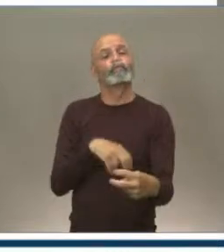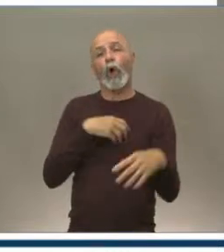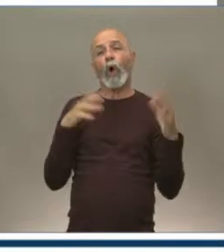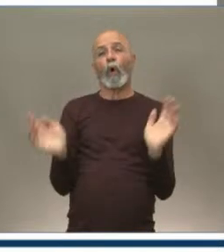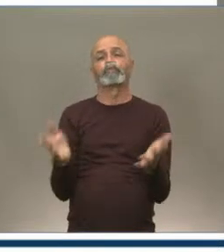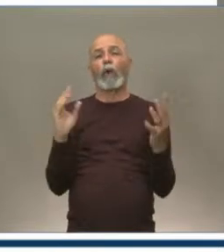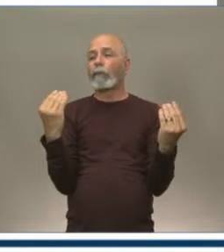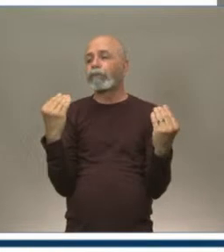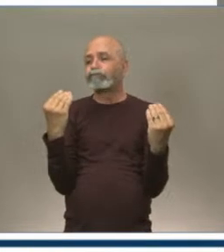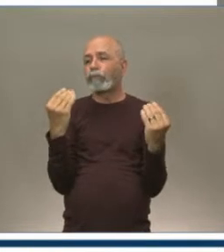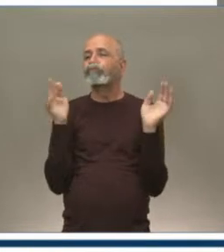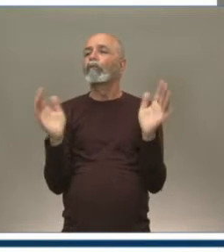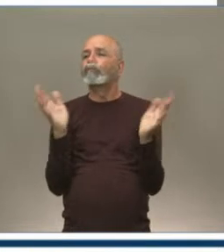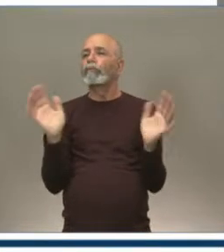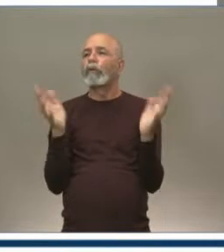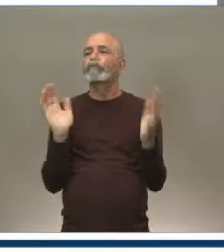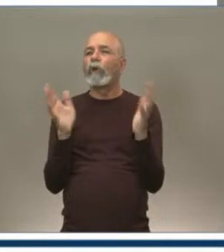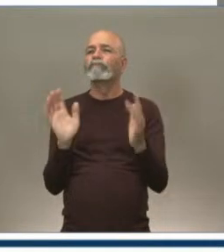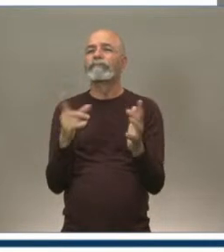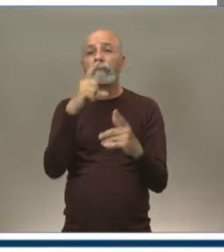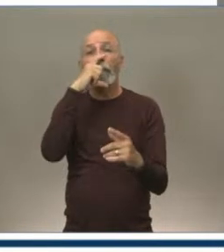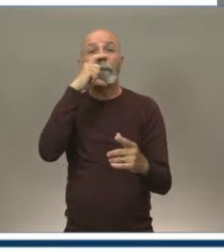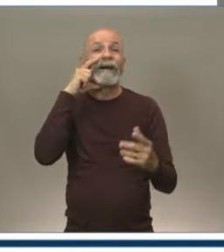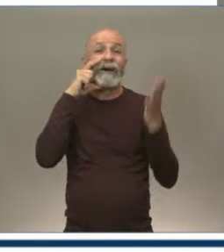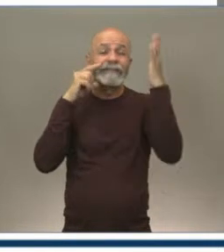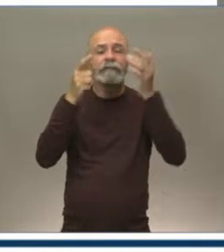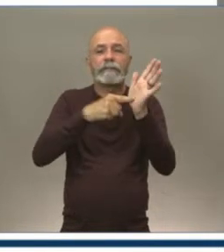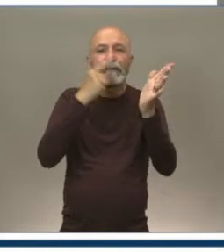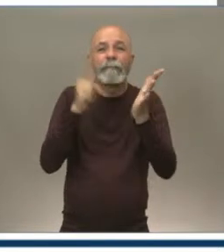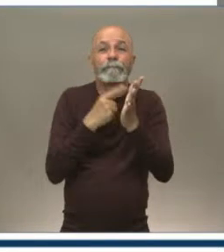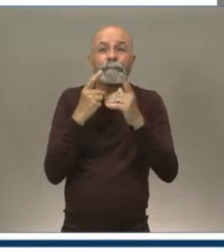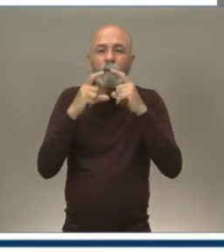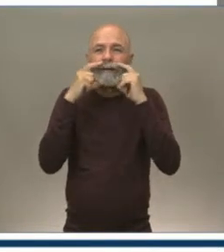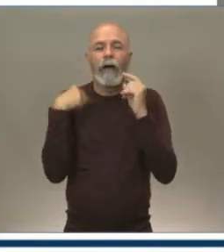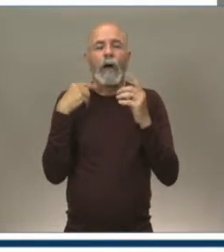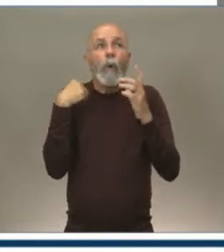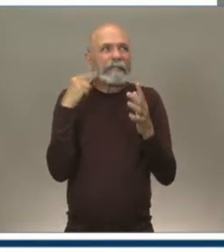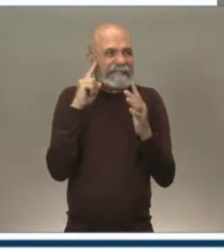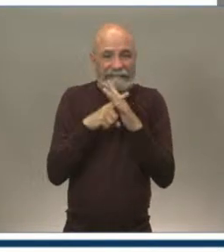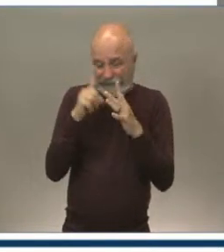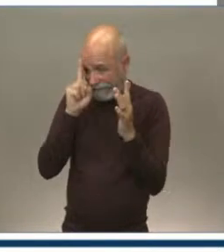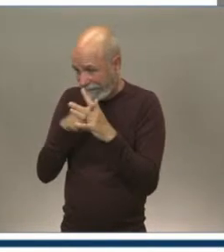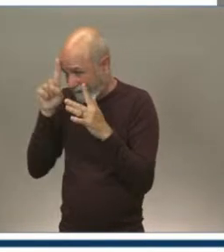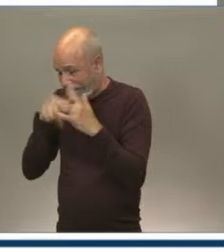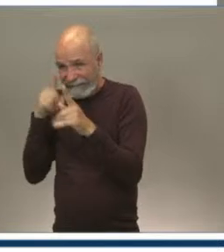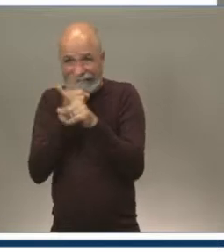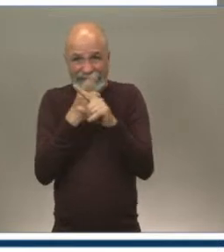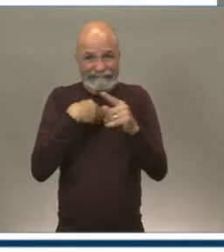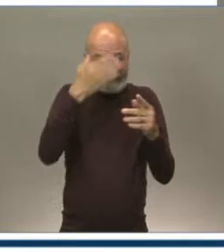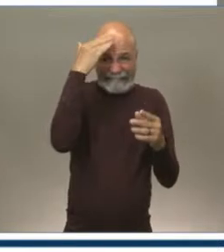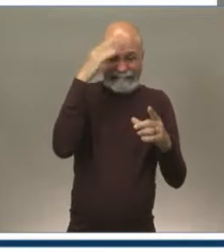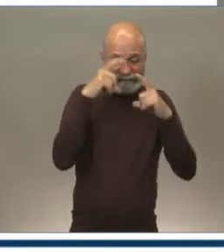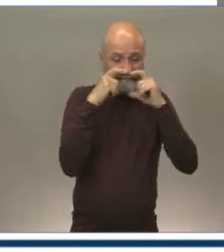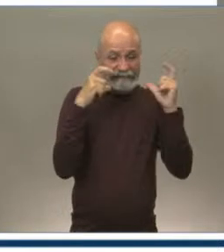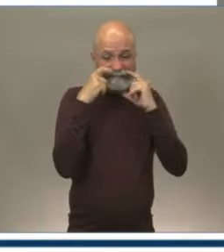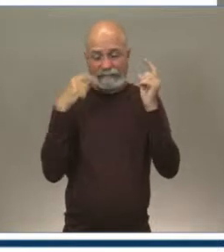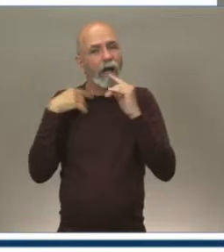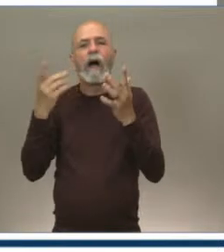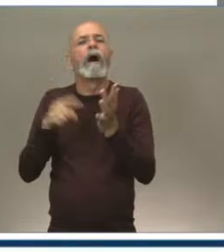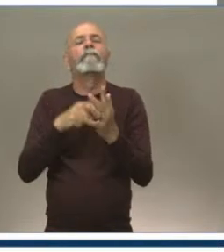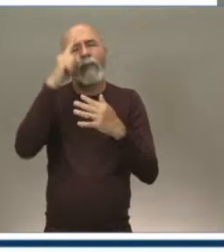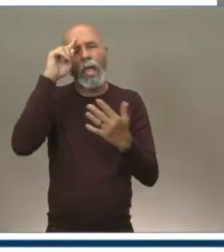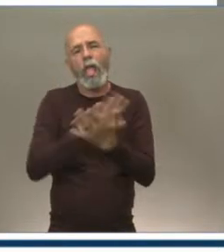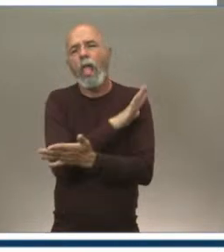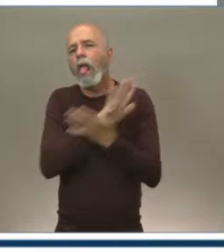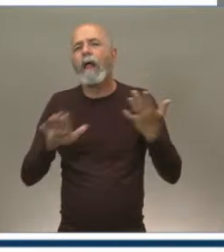get together socially and keep ourselves distanced wearing masks. So we still have to, with the things we can improve, working with